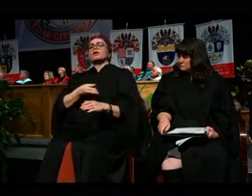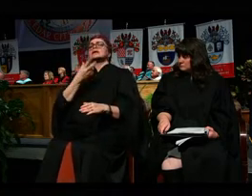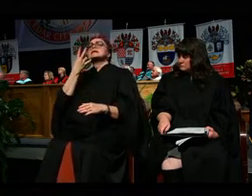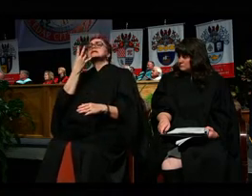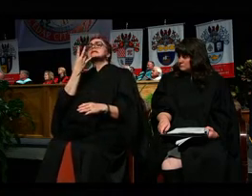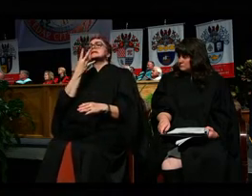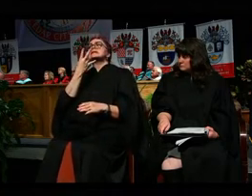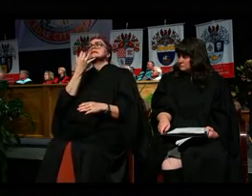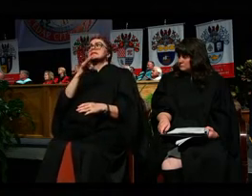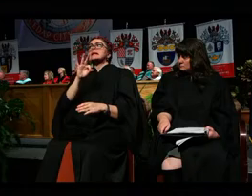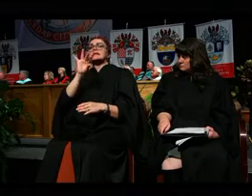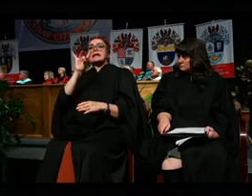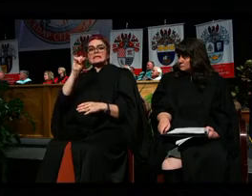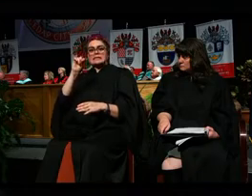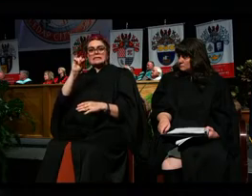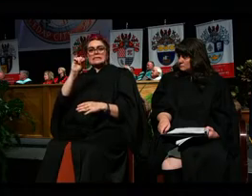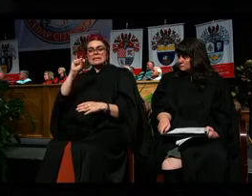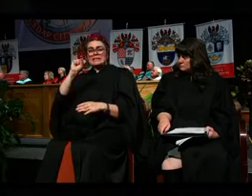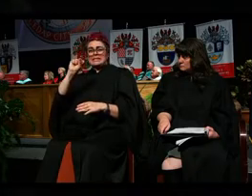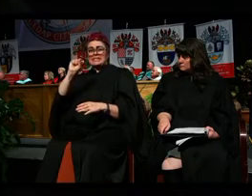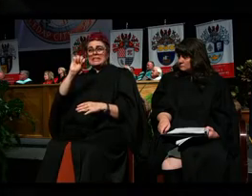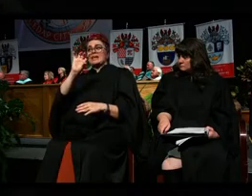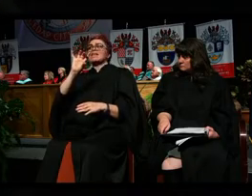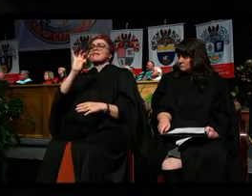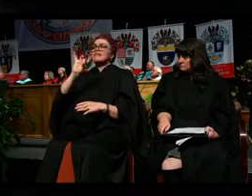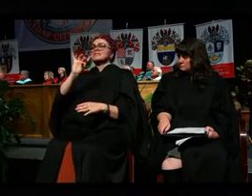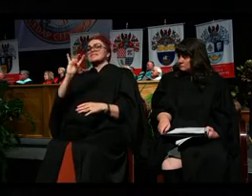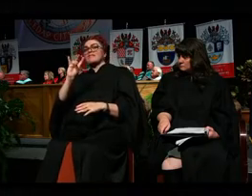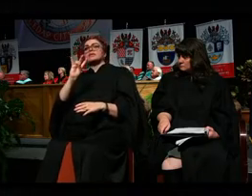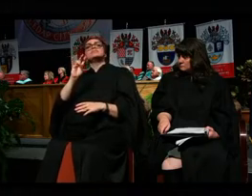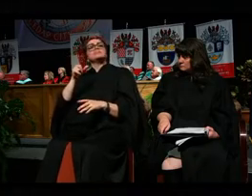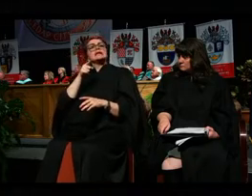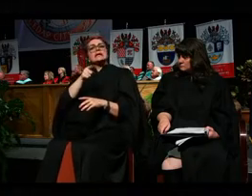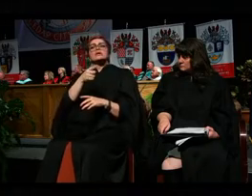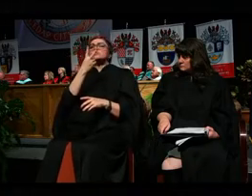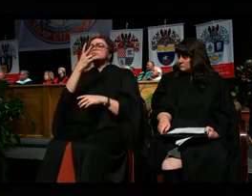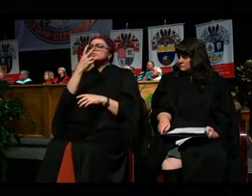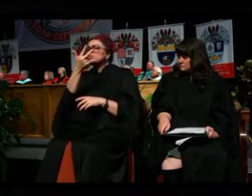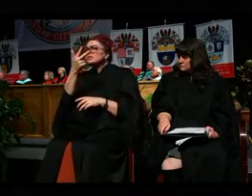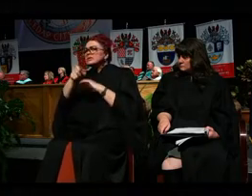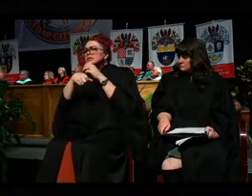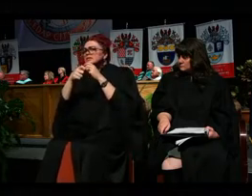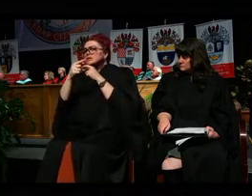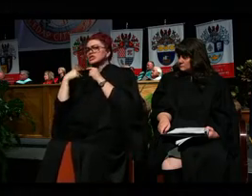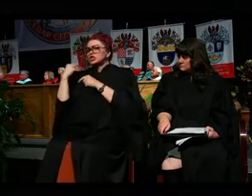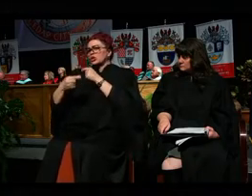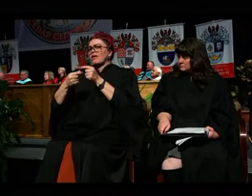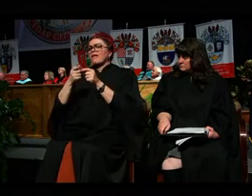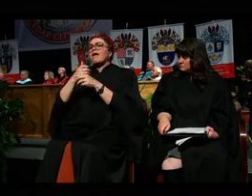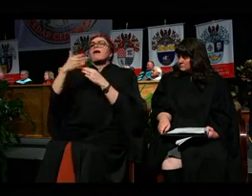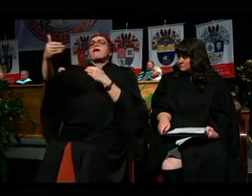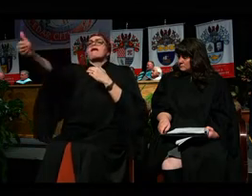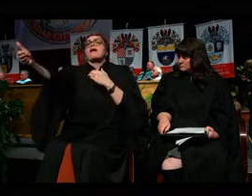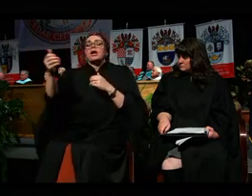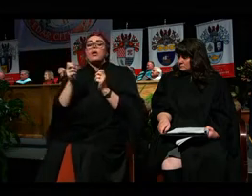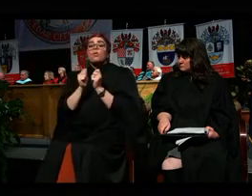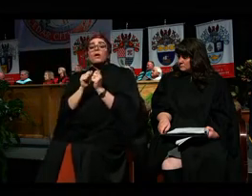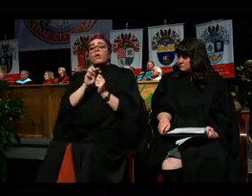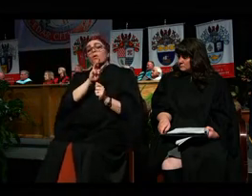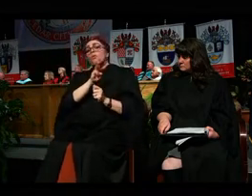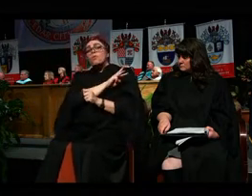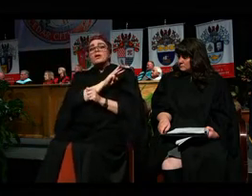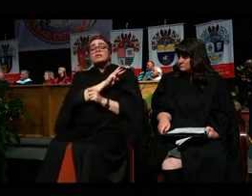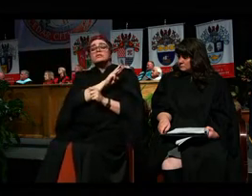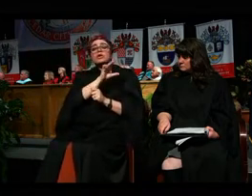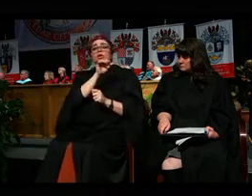Super Bowls. He was two or three generations ahead of everybody in the West Coast offense. He's